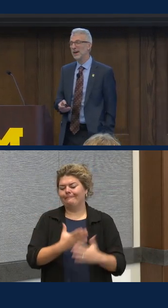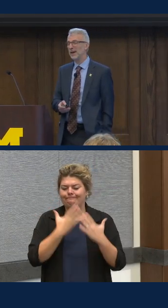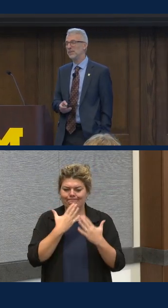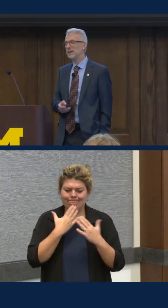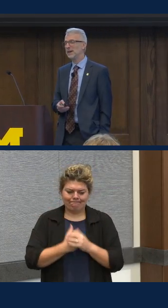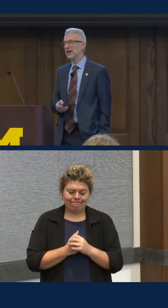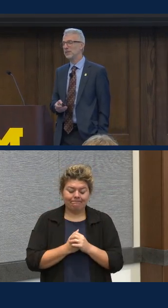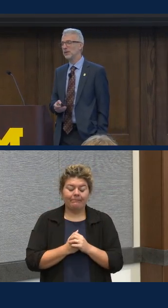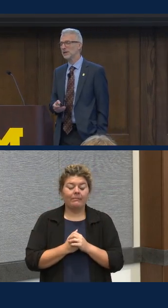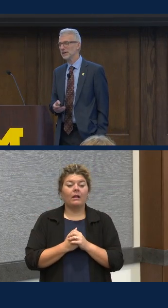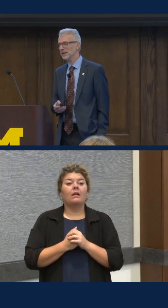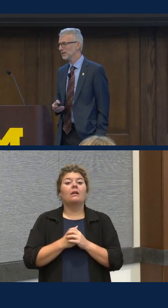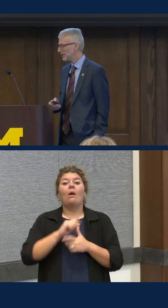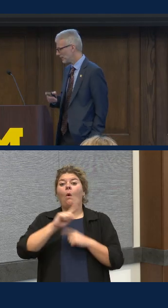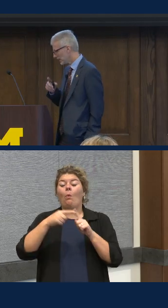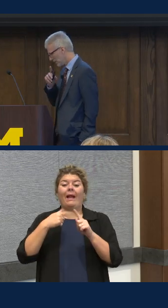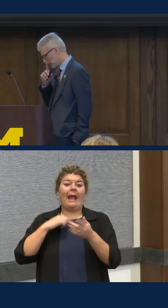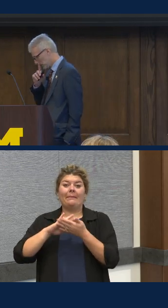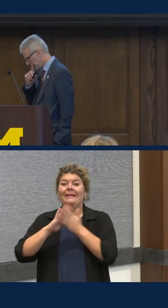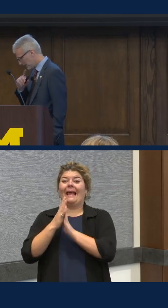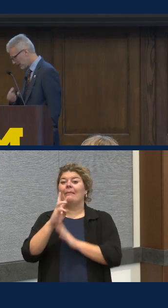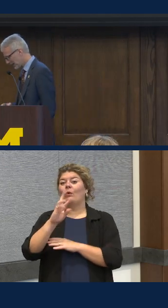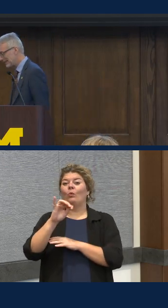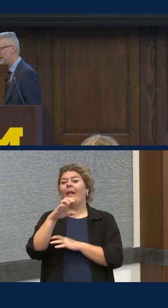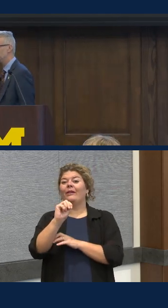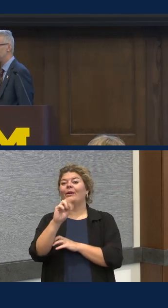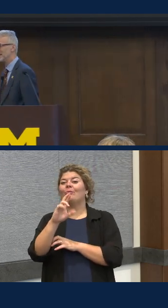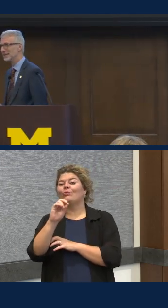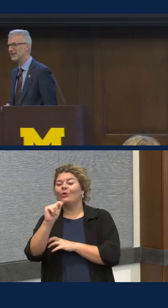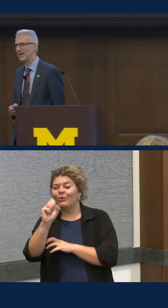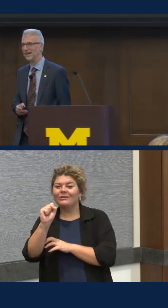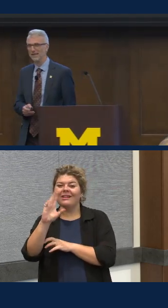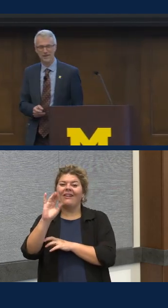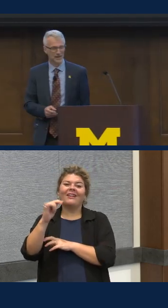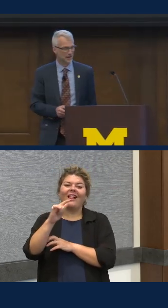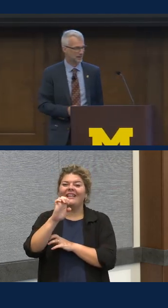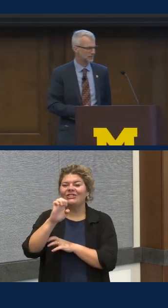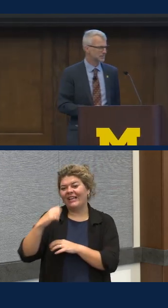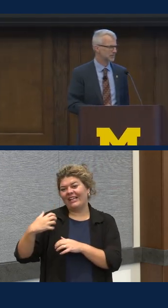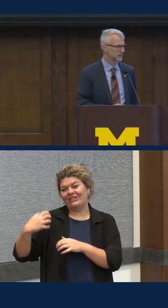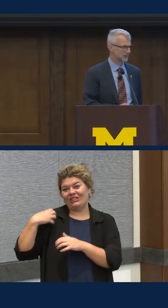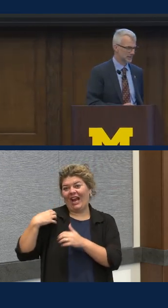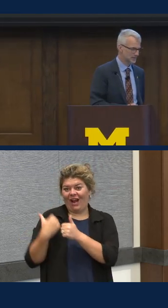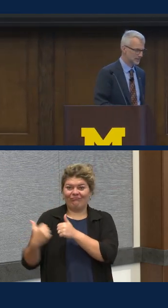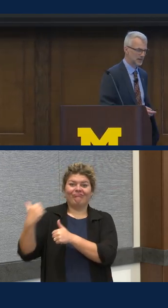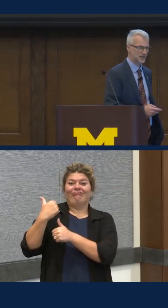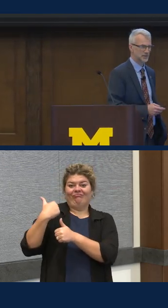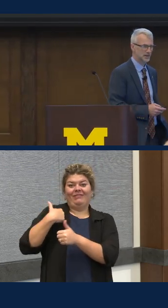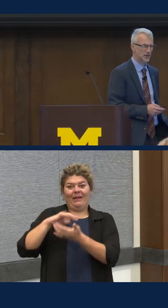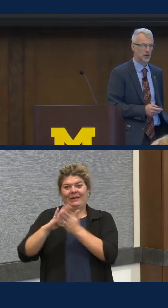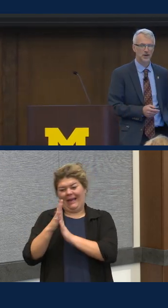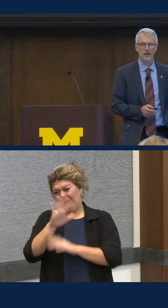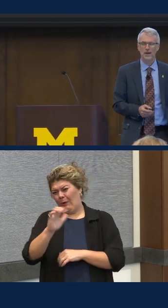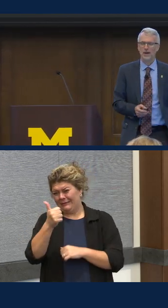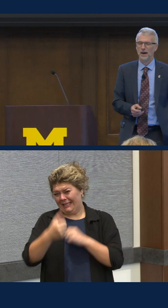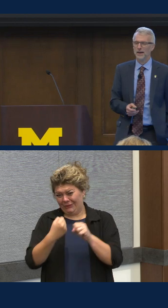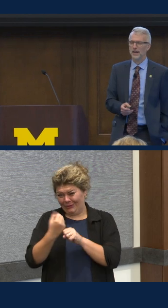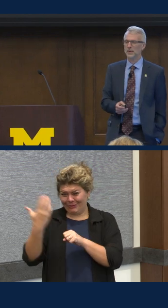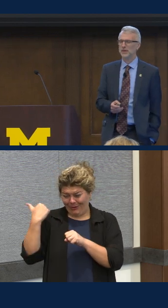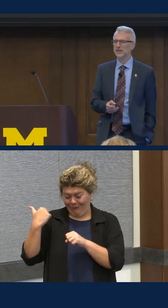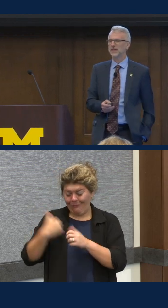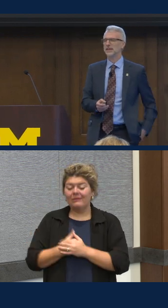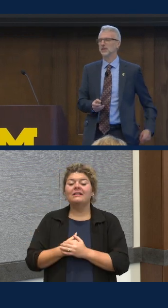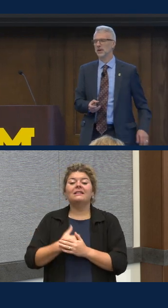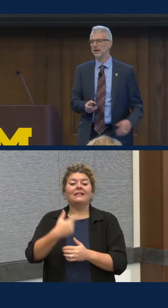When I became the William Root Collegiate Chair about 10 years ago, I